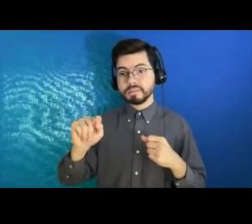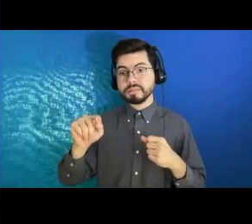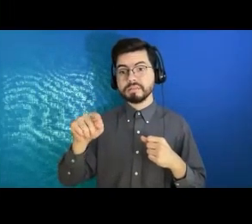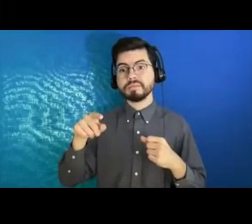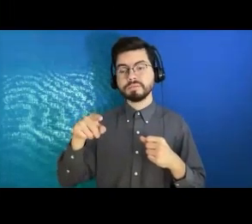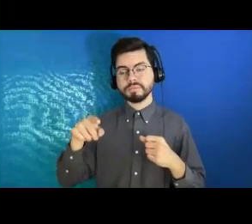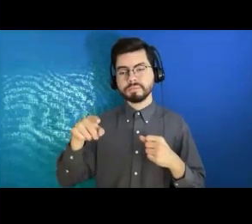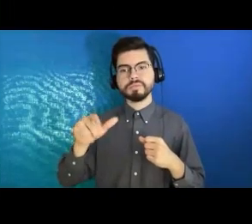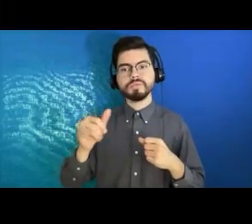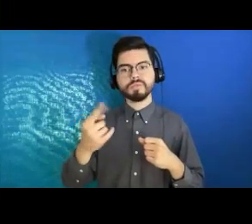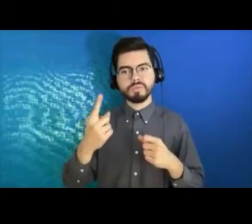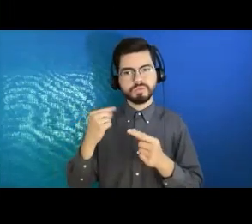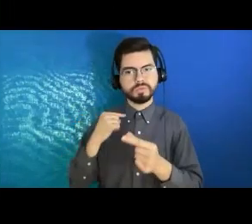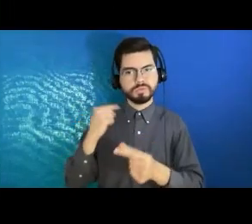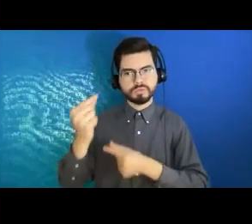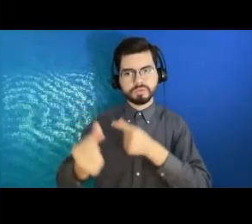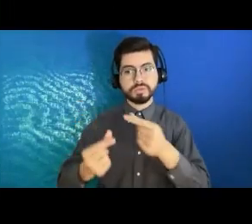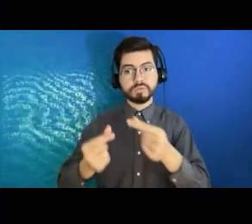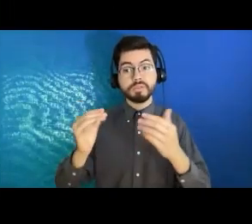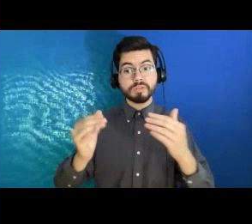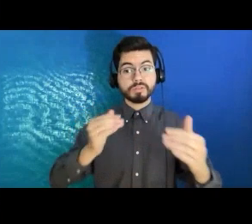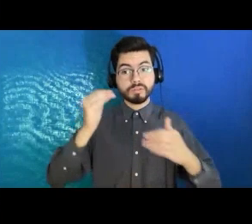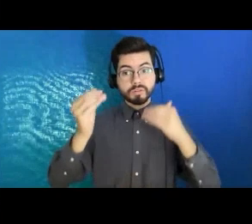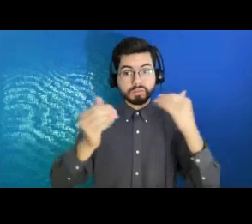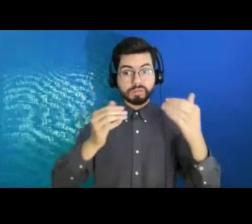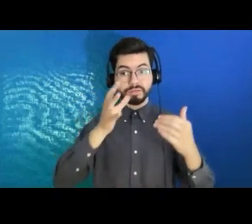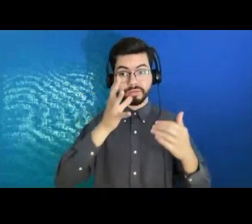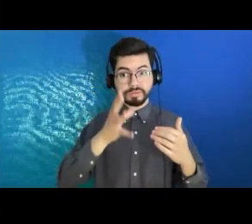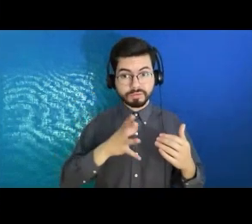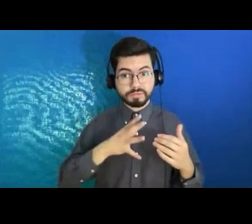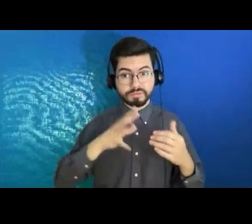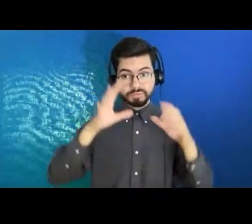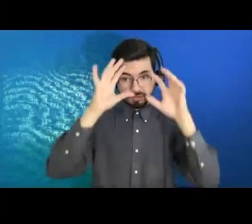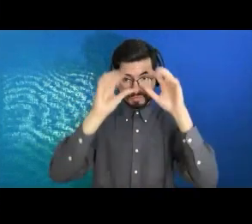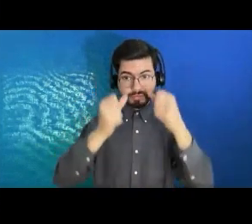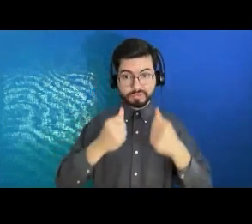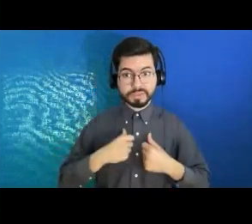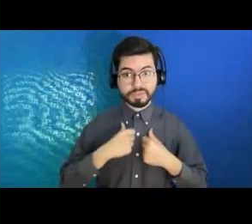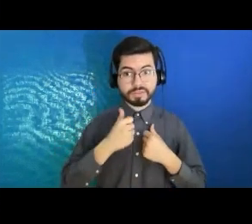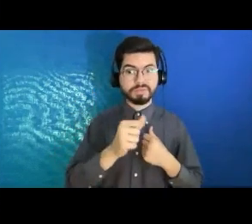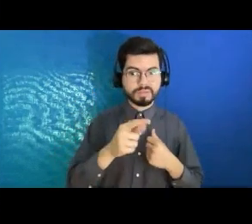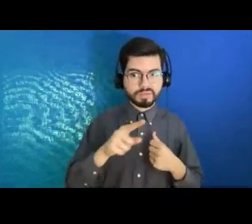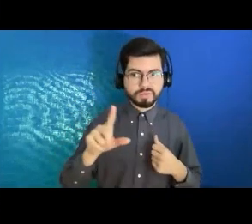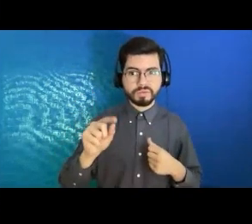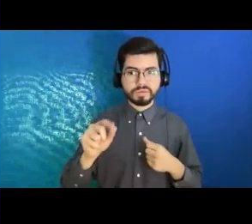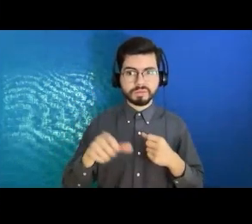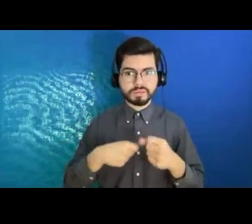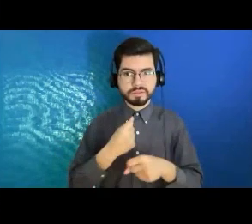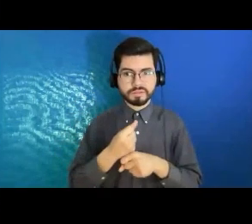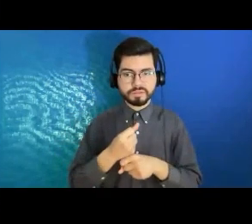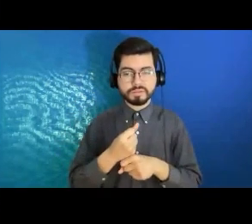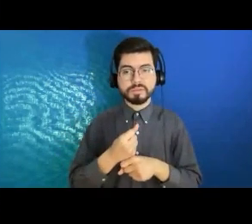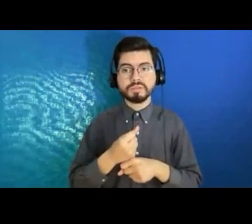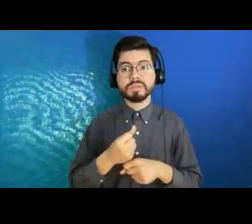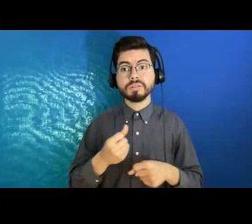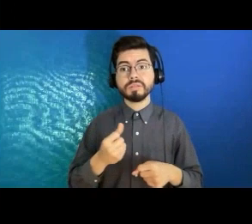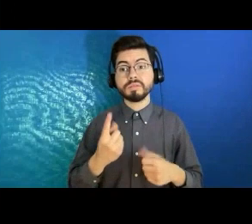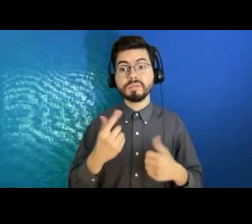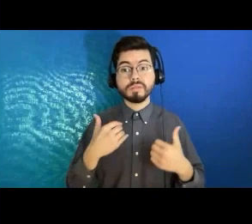generation. Adult females live 10 to 20 years. In one animal's lifetime, in a landscape that's